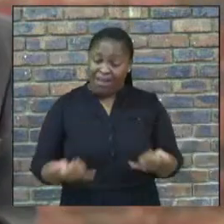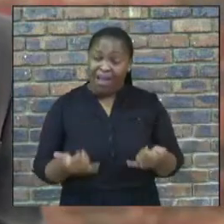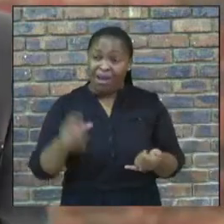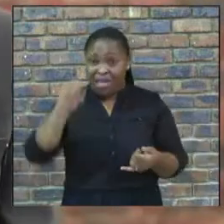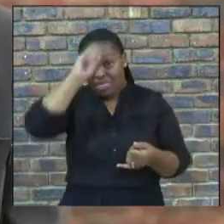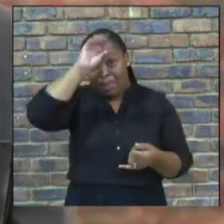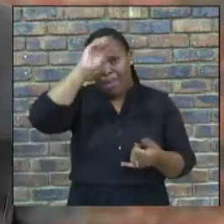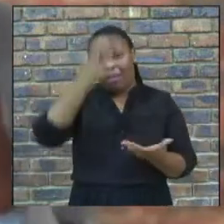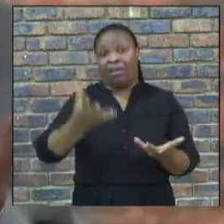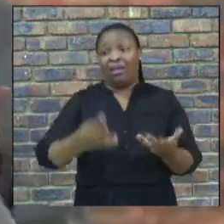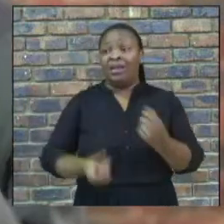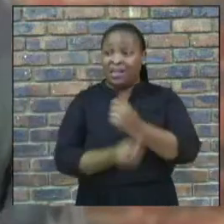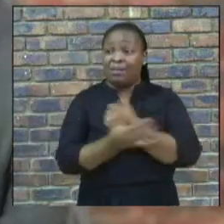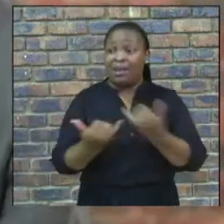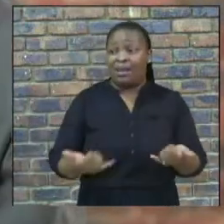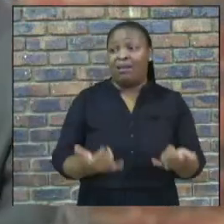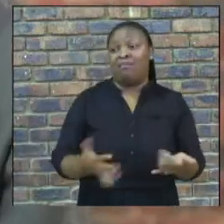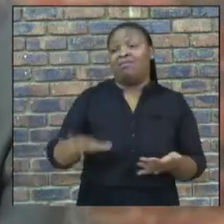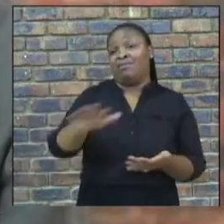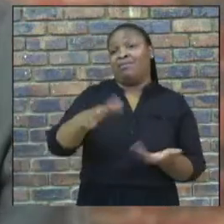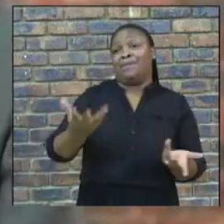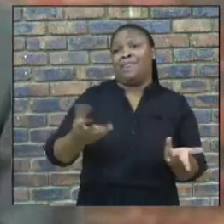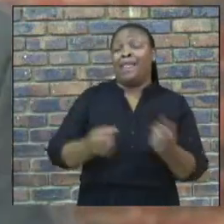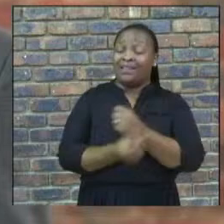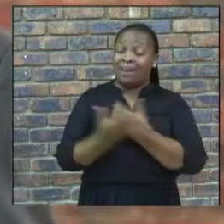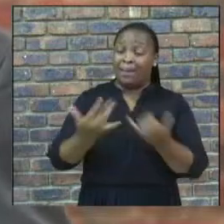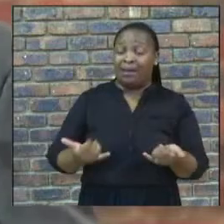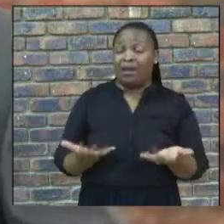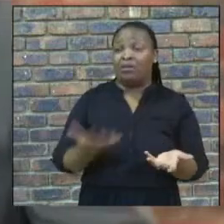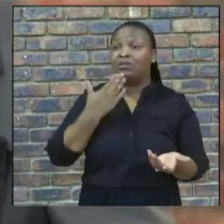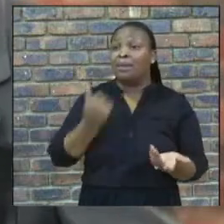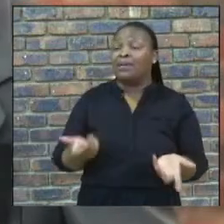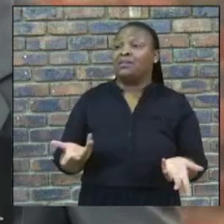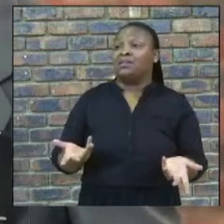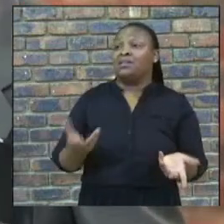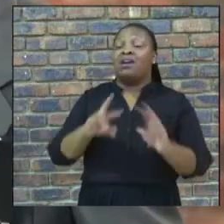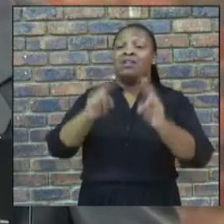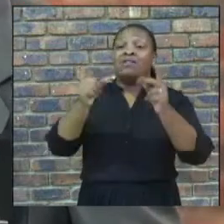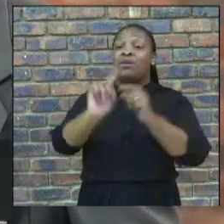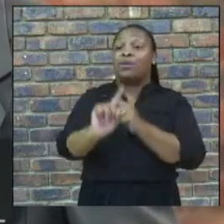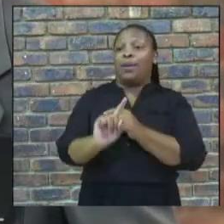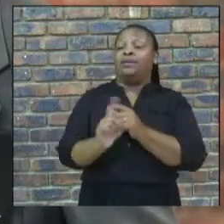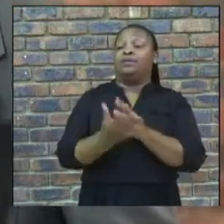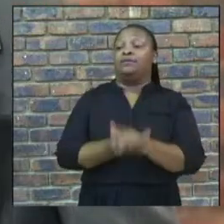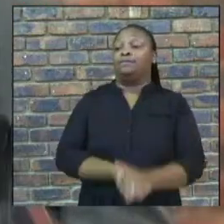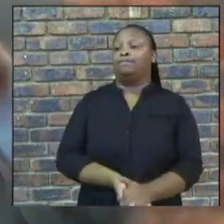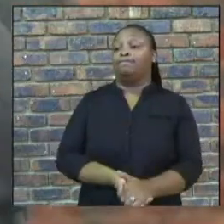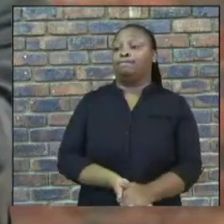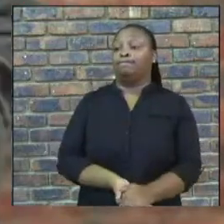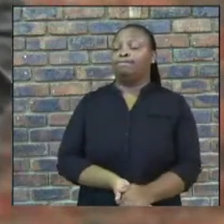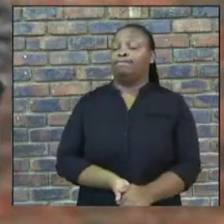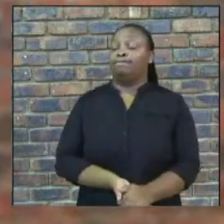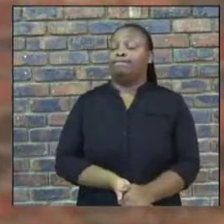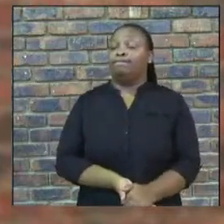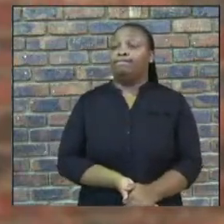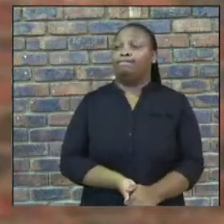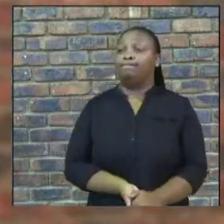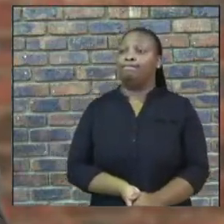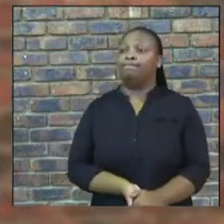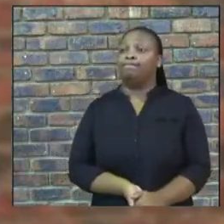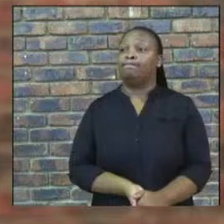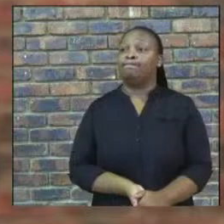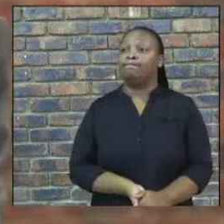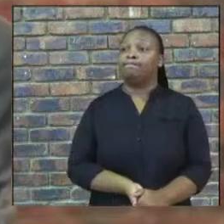area, in the mining sector in our country. So what is the difference with this one? So can you, when you plan